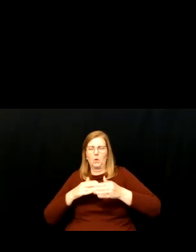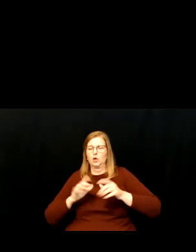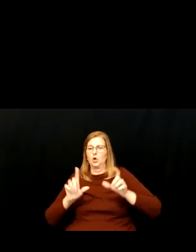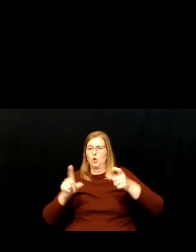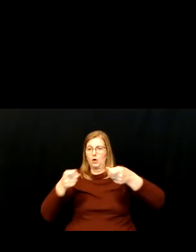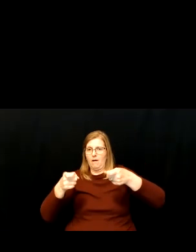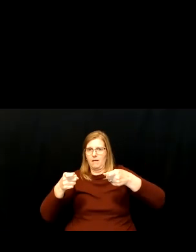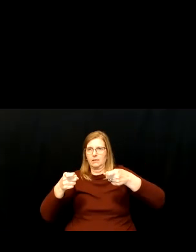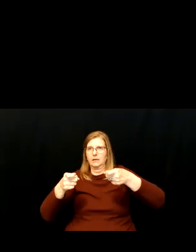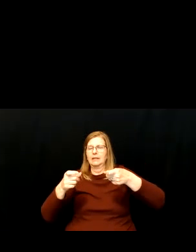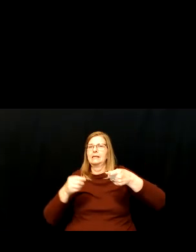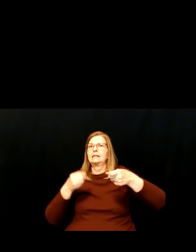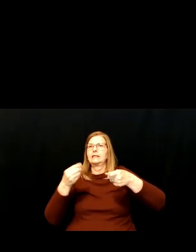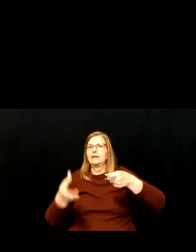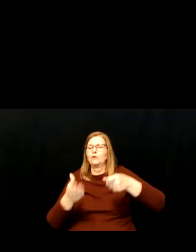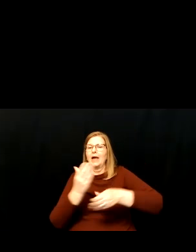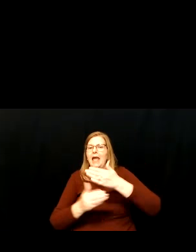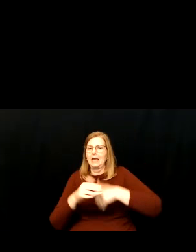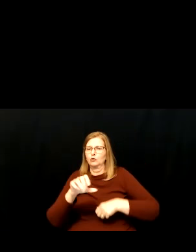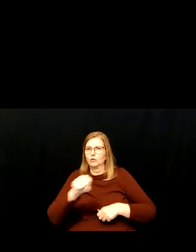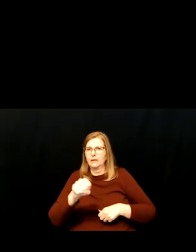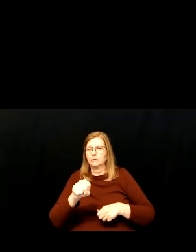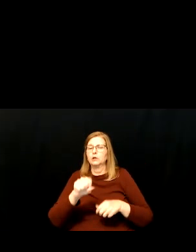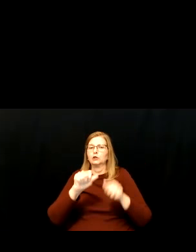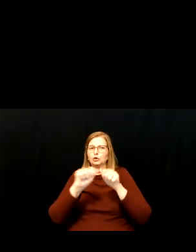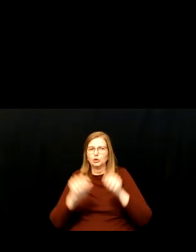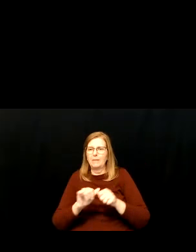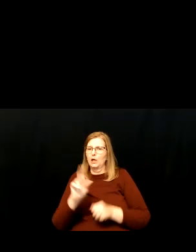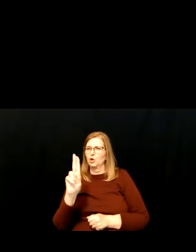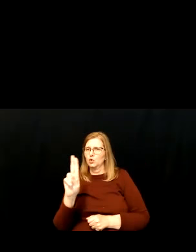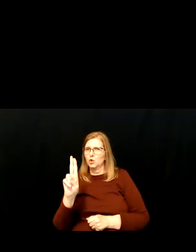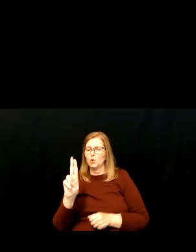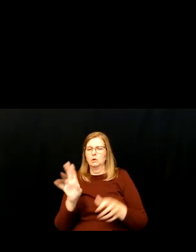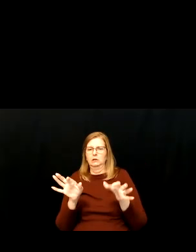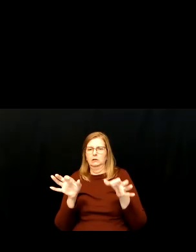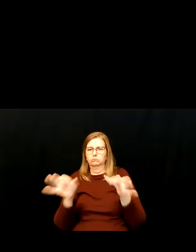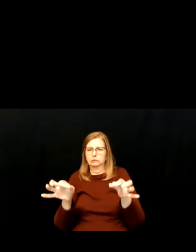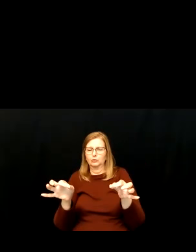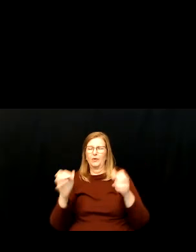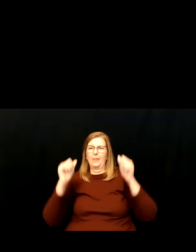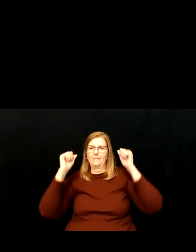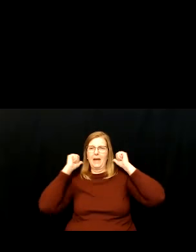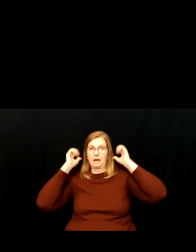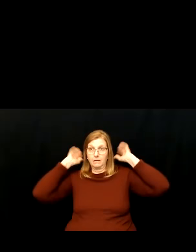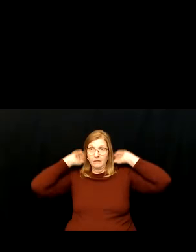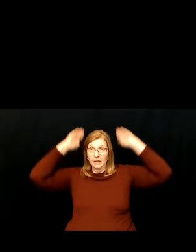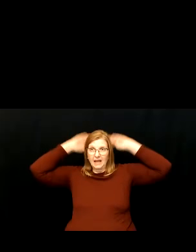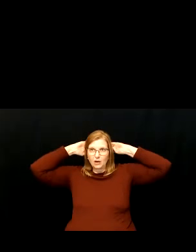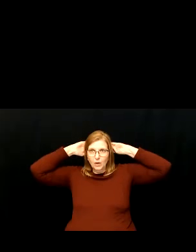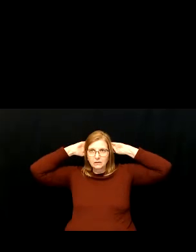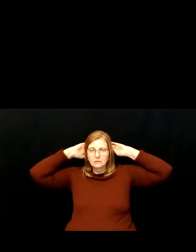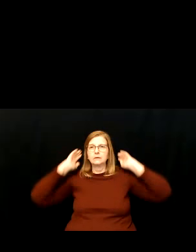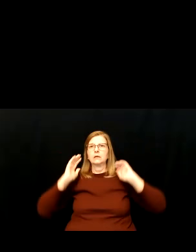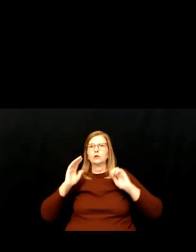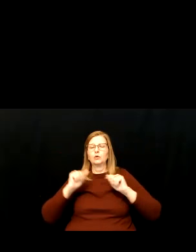give you a hand grip. It's shaped like a U attached to the back of the headrest, to be able to